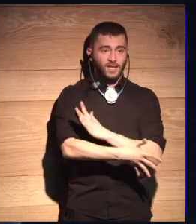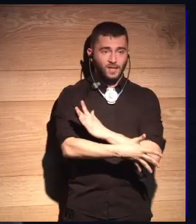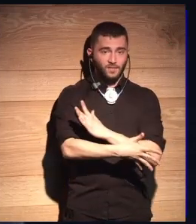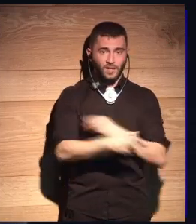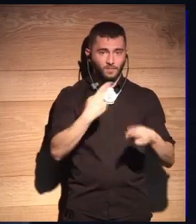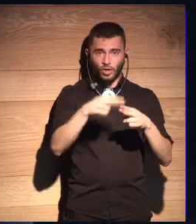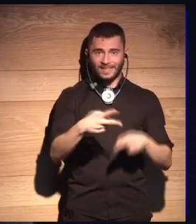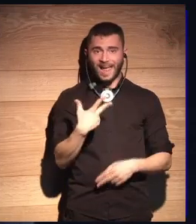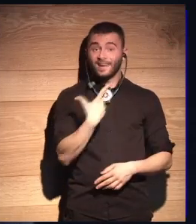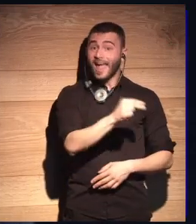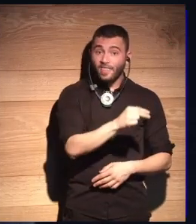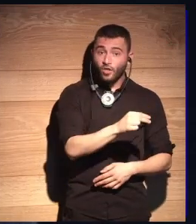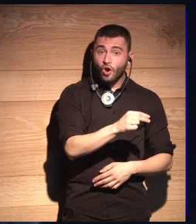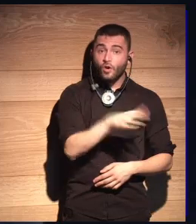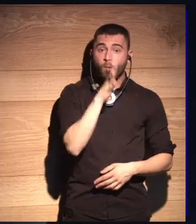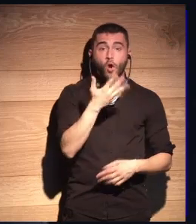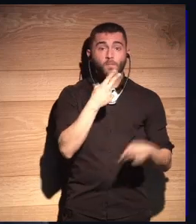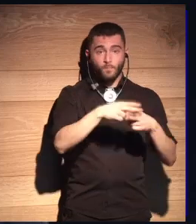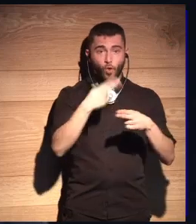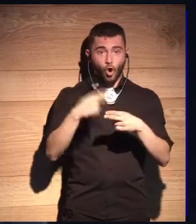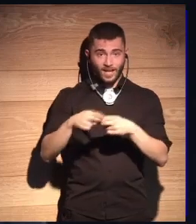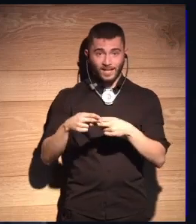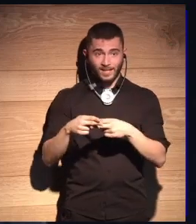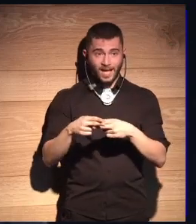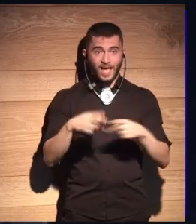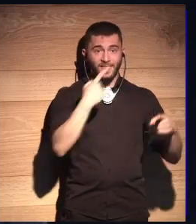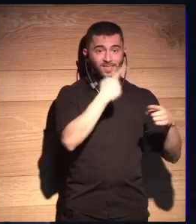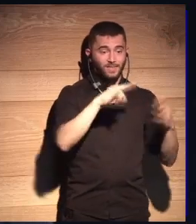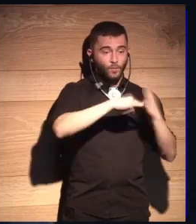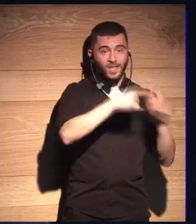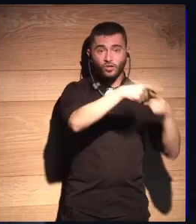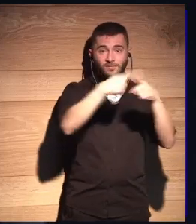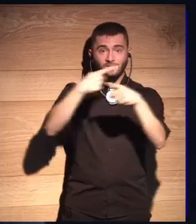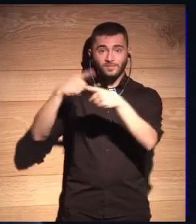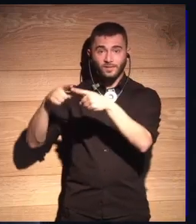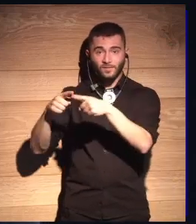the negation of politics, because policy is to compare